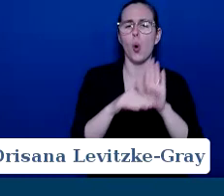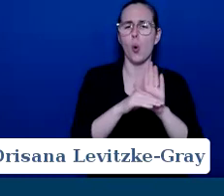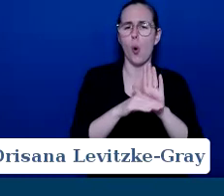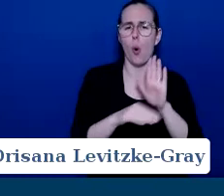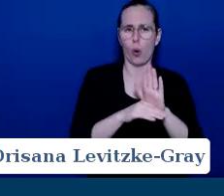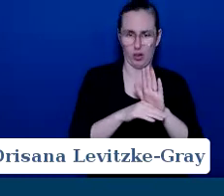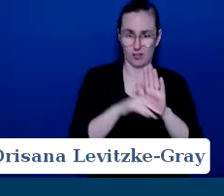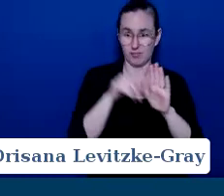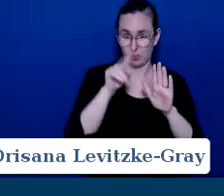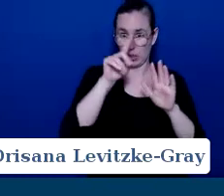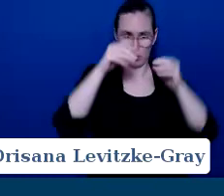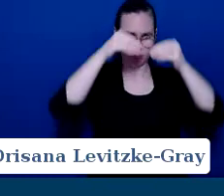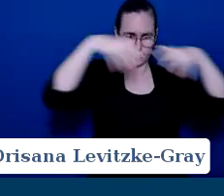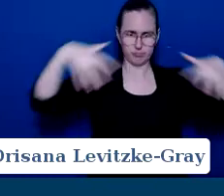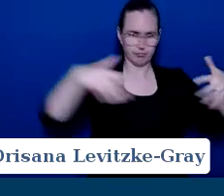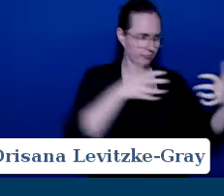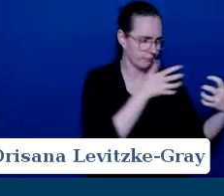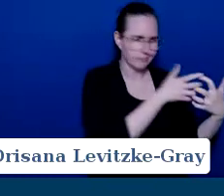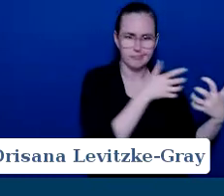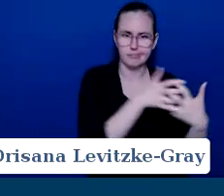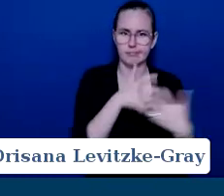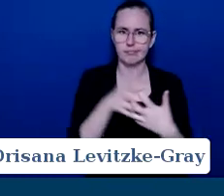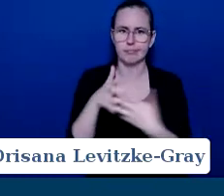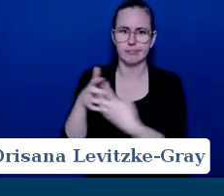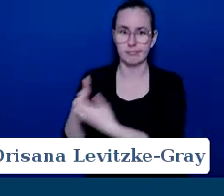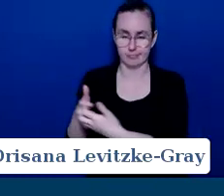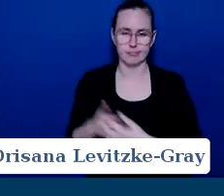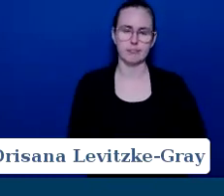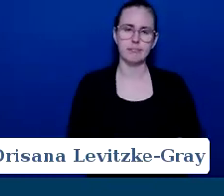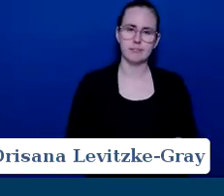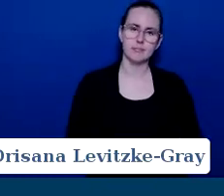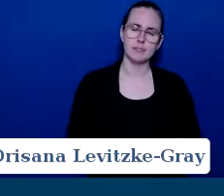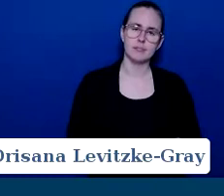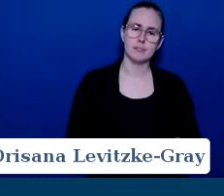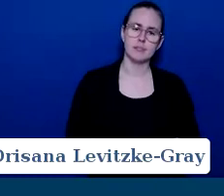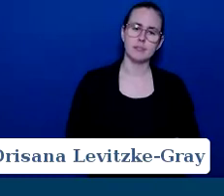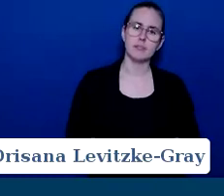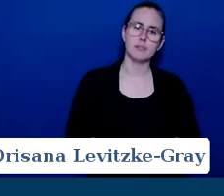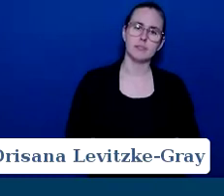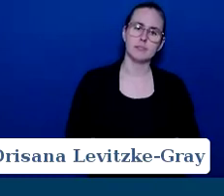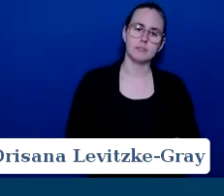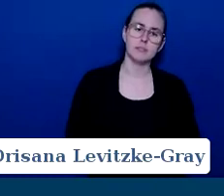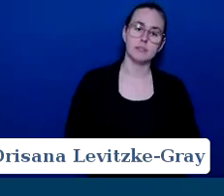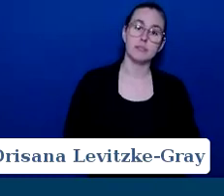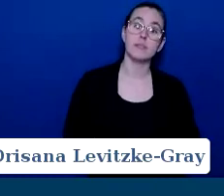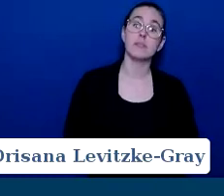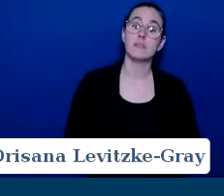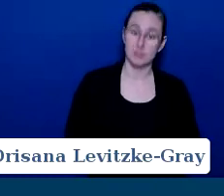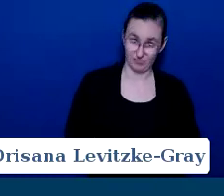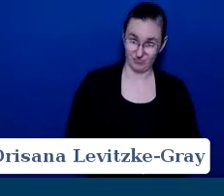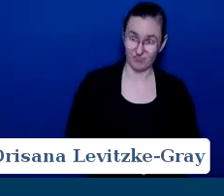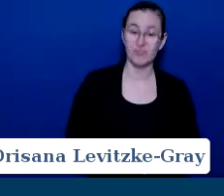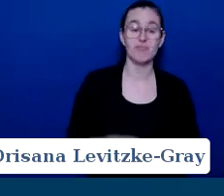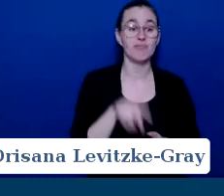It should be also mentioned that for the disability determination, 7 different approach has been piloted and